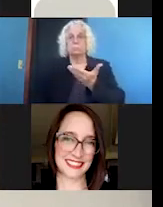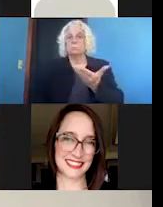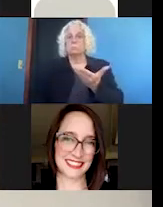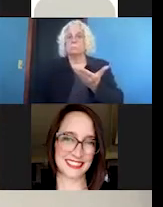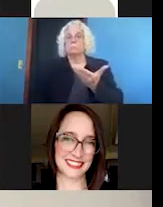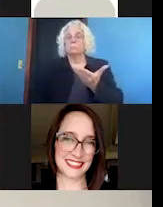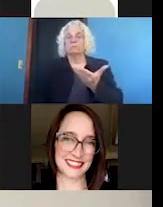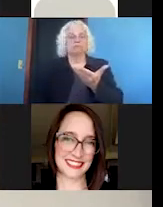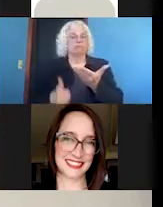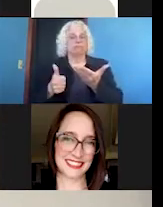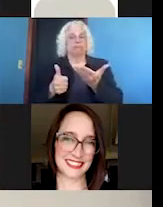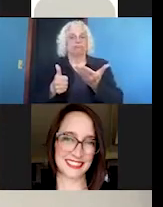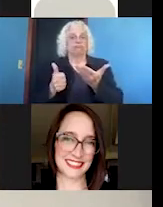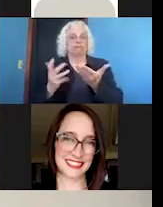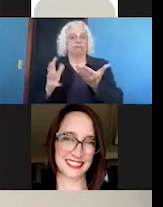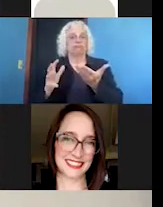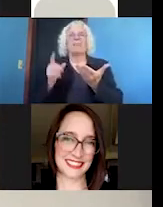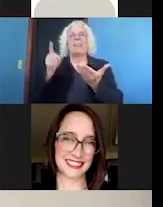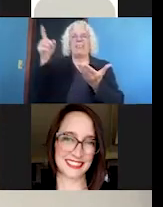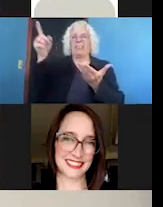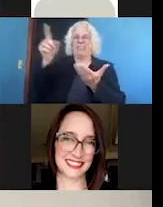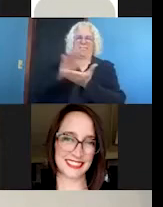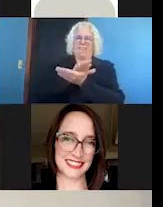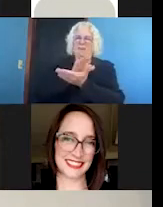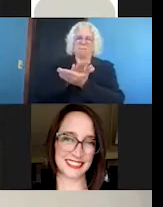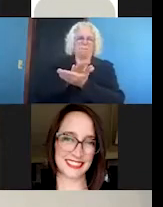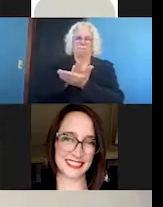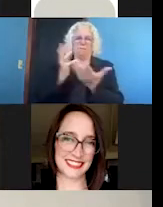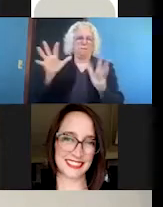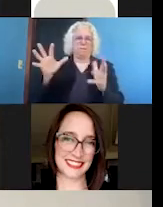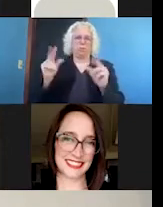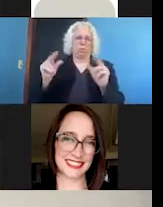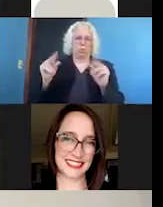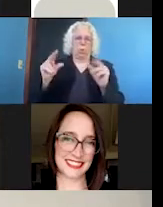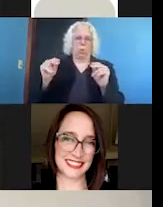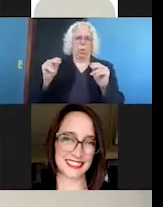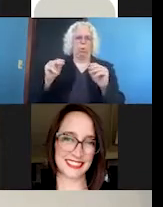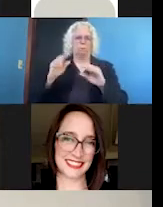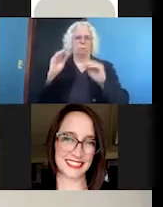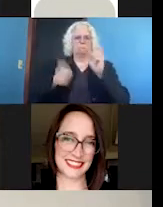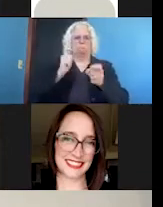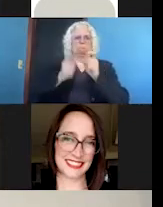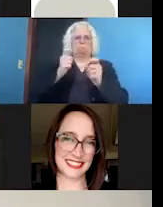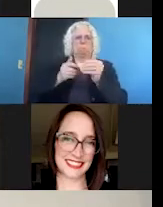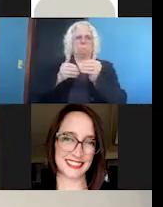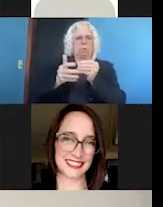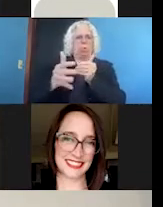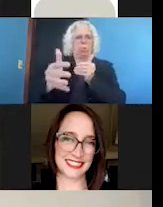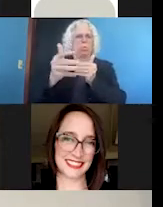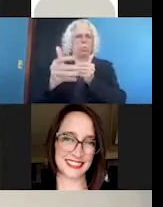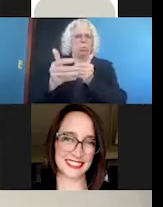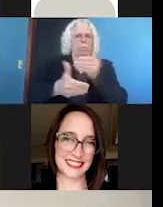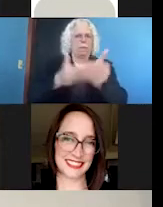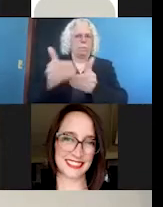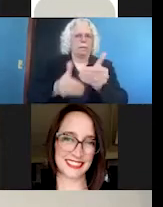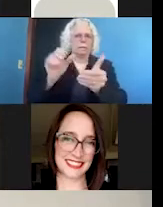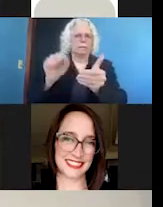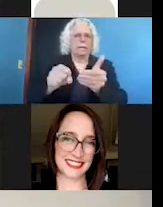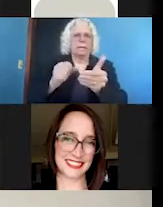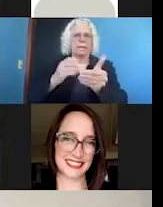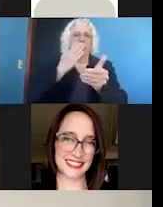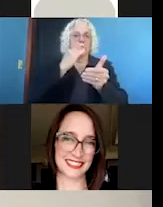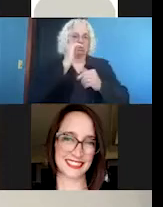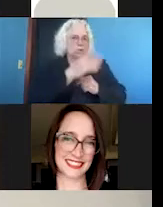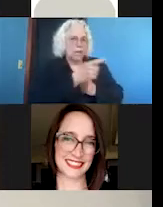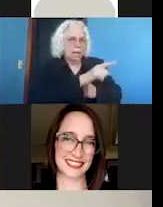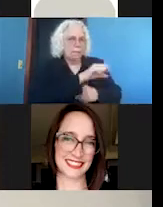Fabulous. Again, living document, just something to kind of keep to the side as we're moving through this process. Good work to the staff, and thanks